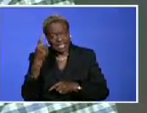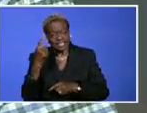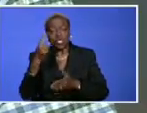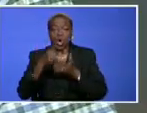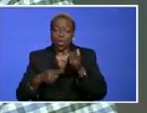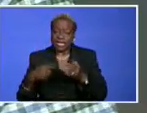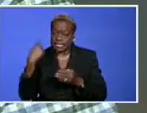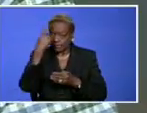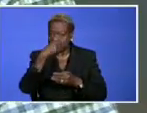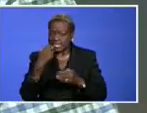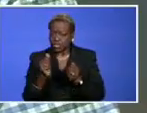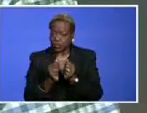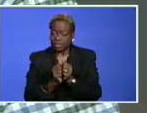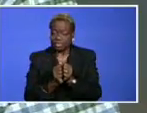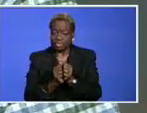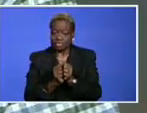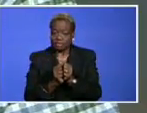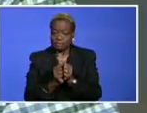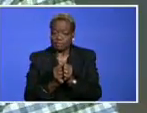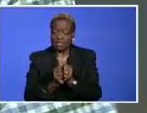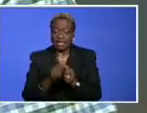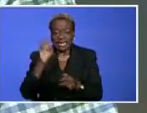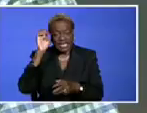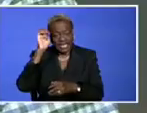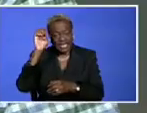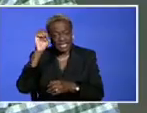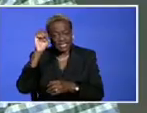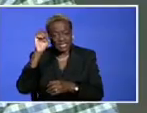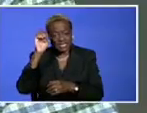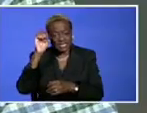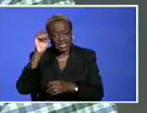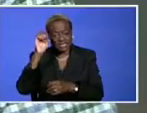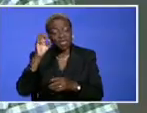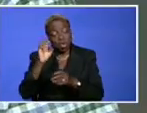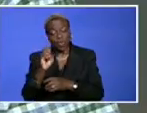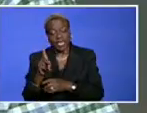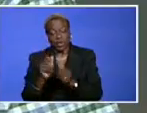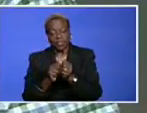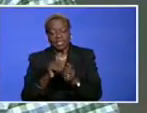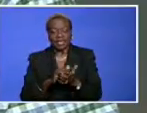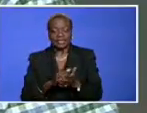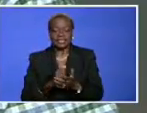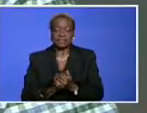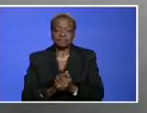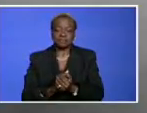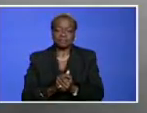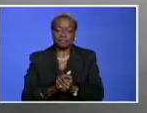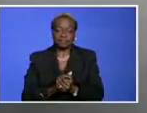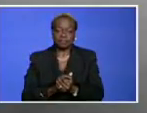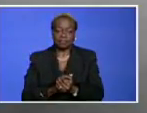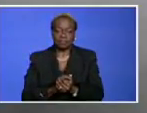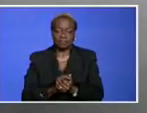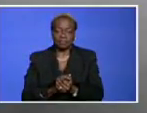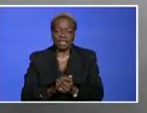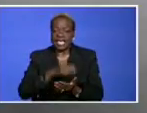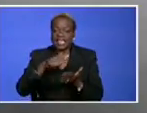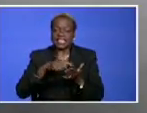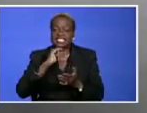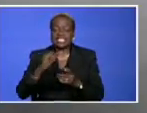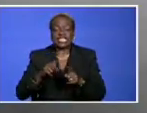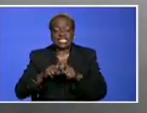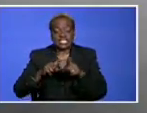he's faced with, and he's quite frankly okay with that. Now, this is a